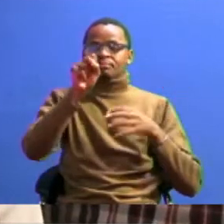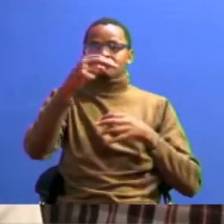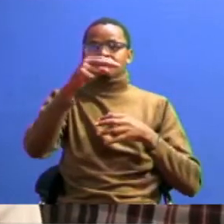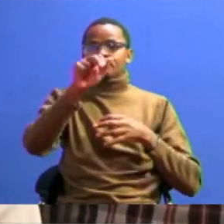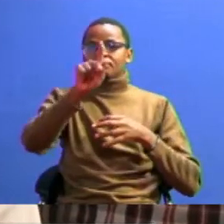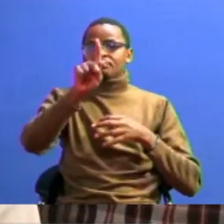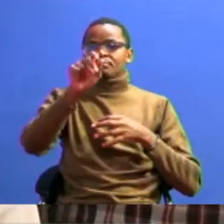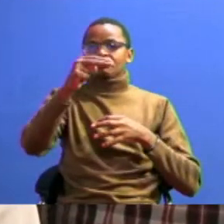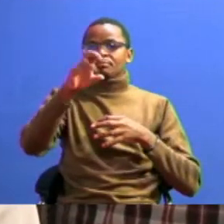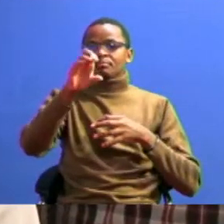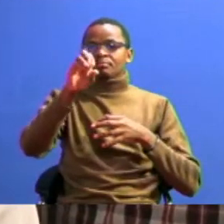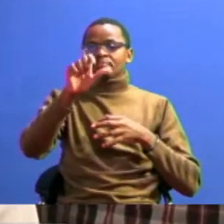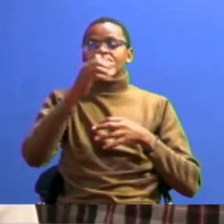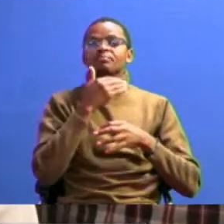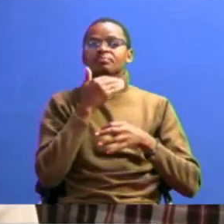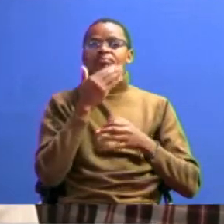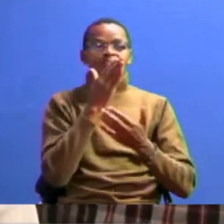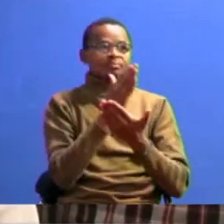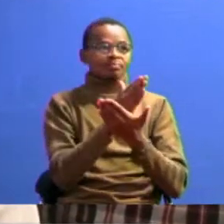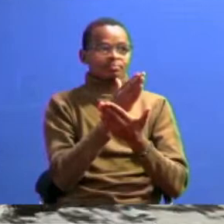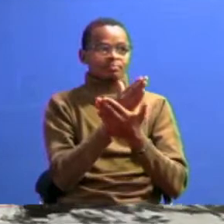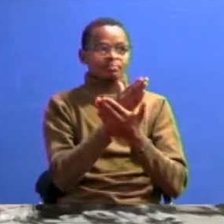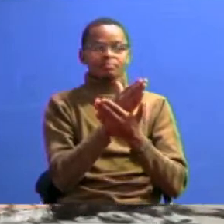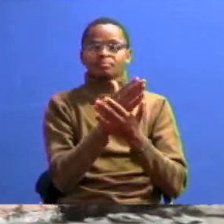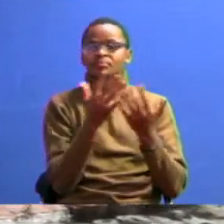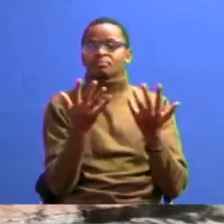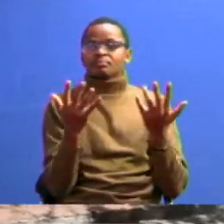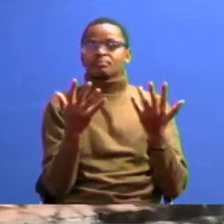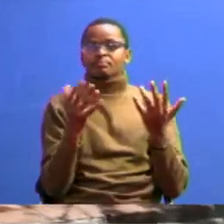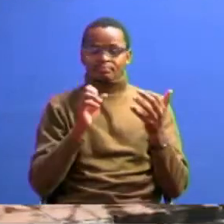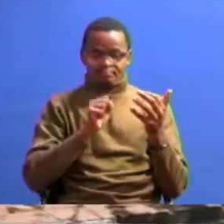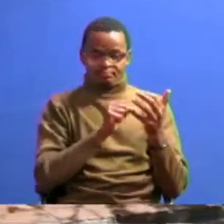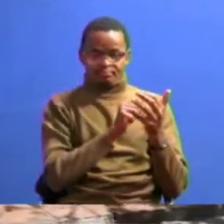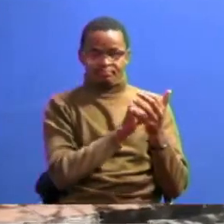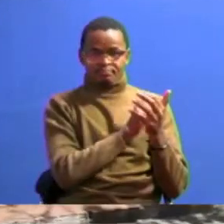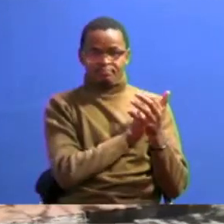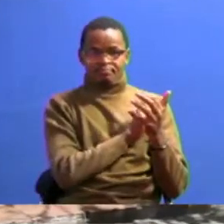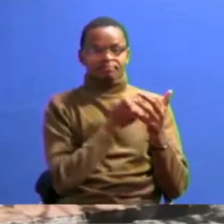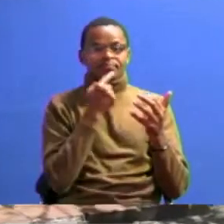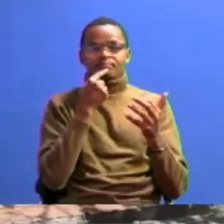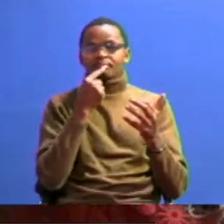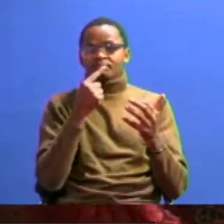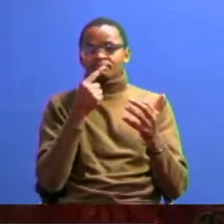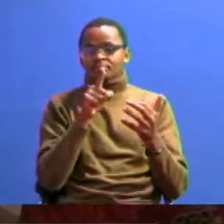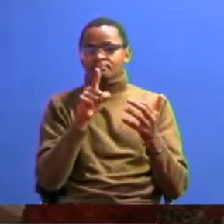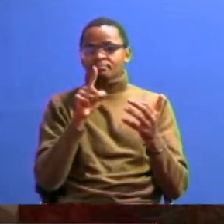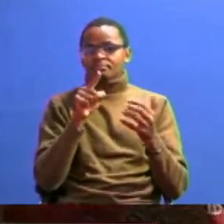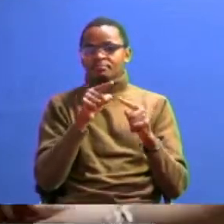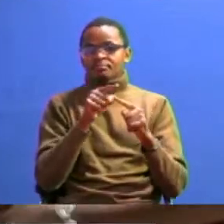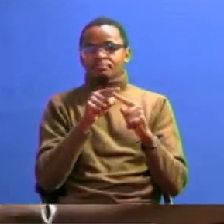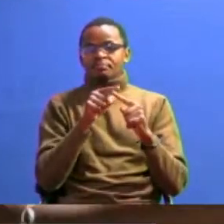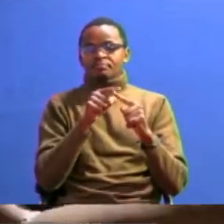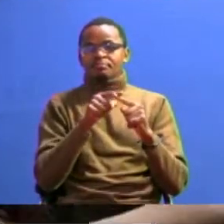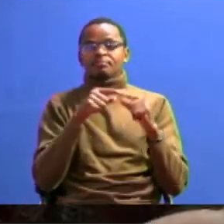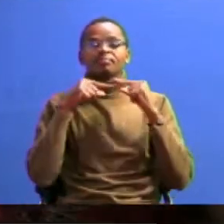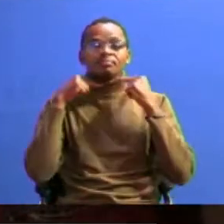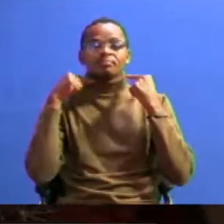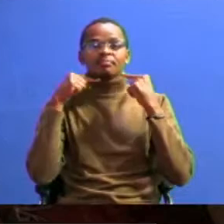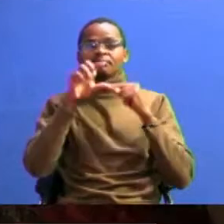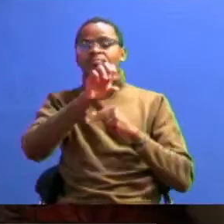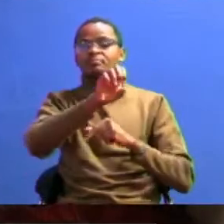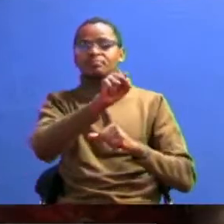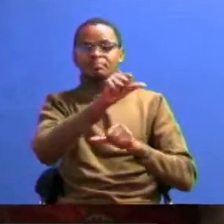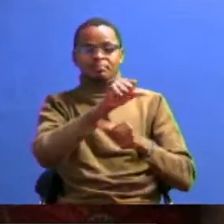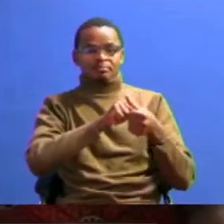kujua ukweli wa mambo ni wapi. Senator Mungatana stated that they were going to summon the cabinet secretary concerned